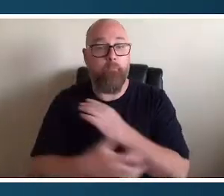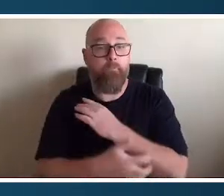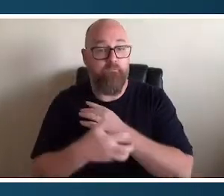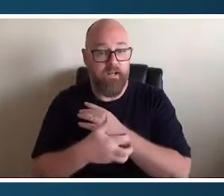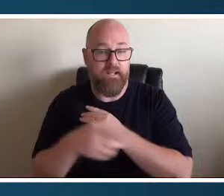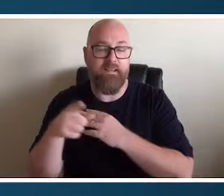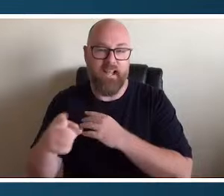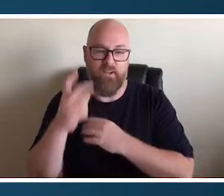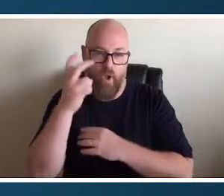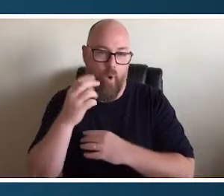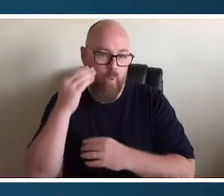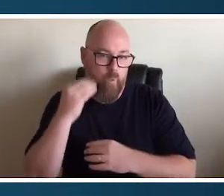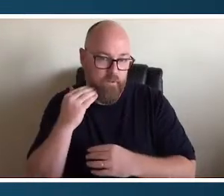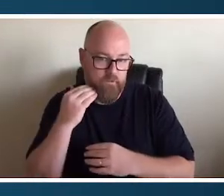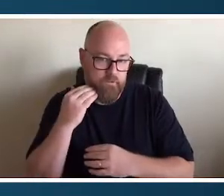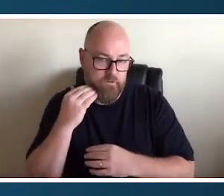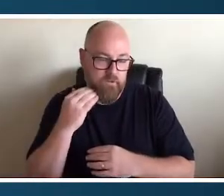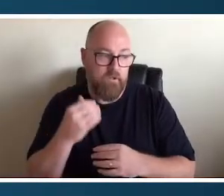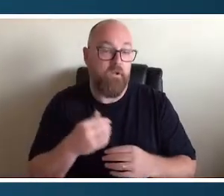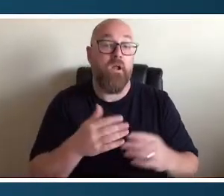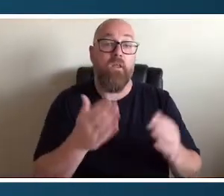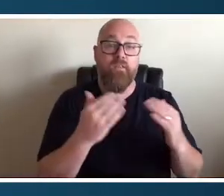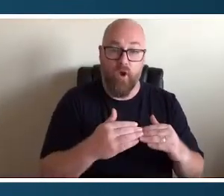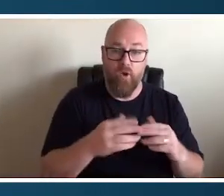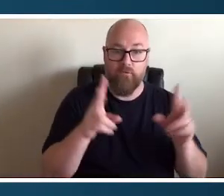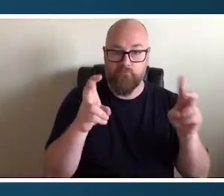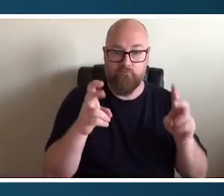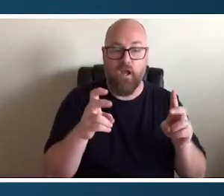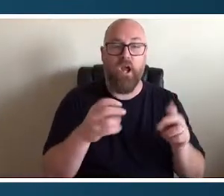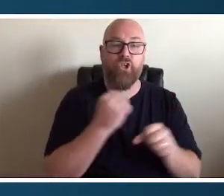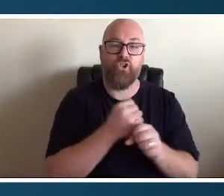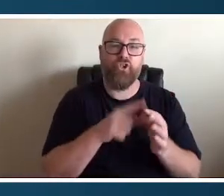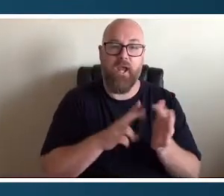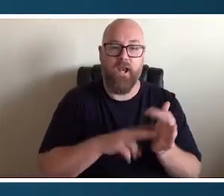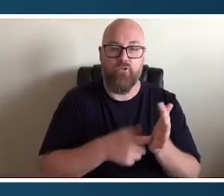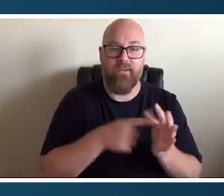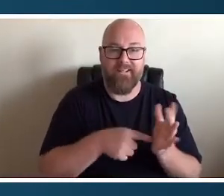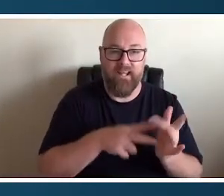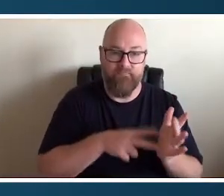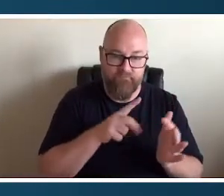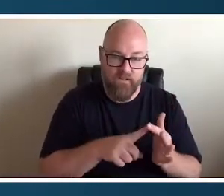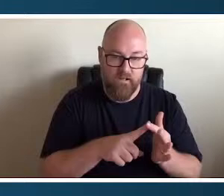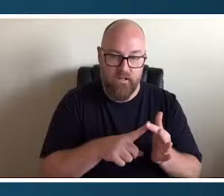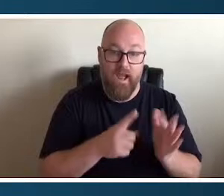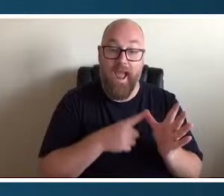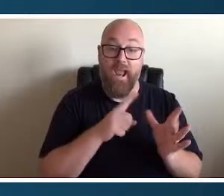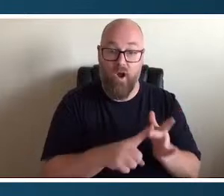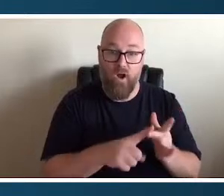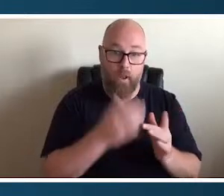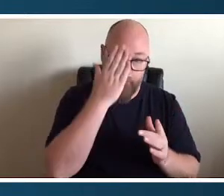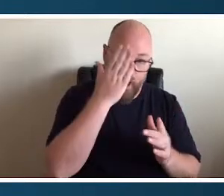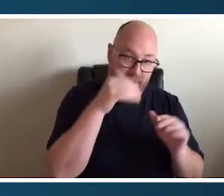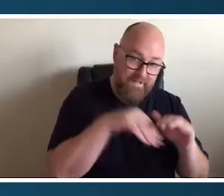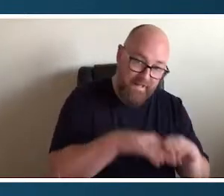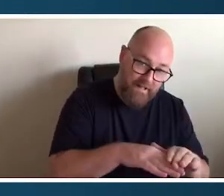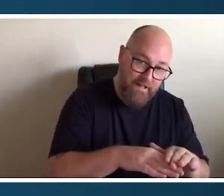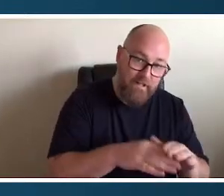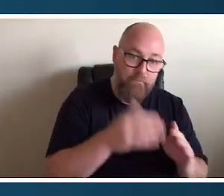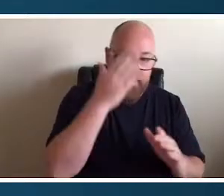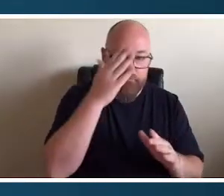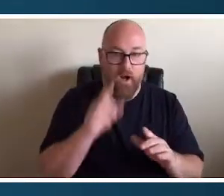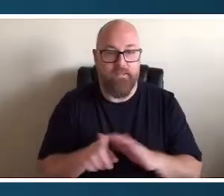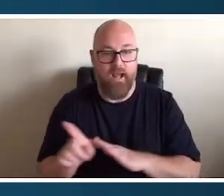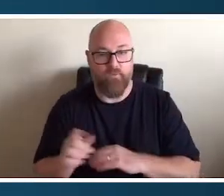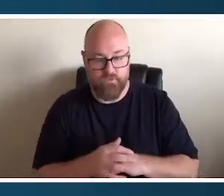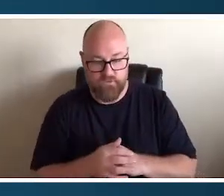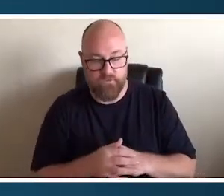third one, in terms of generative AI, bias in means bias out. There were many more, but those